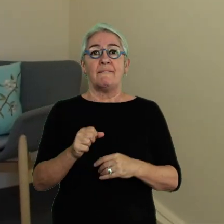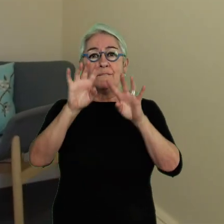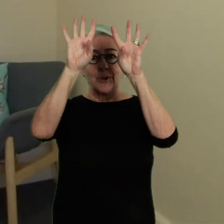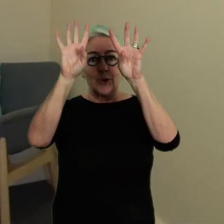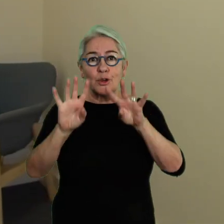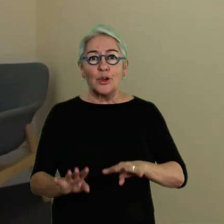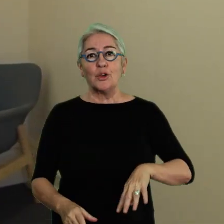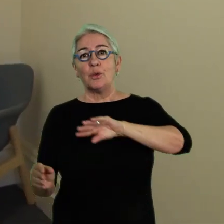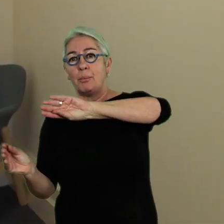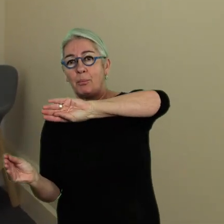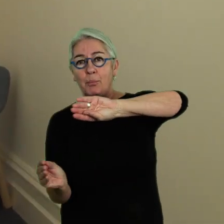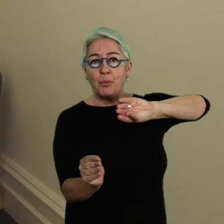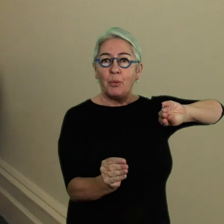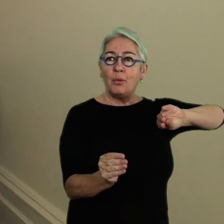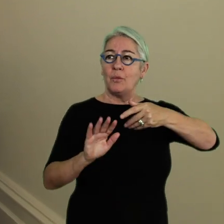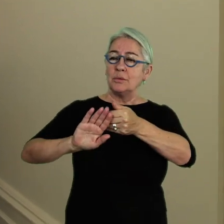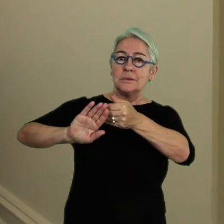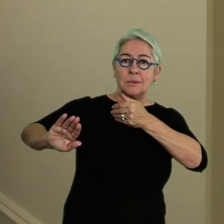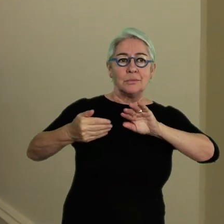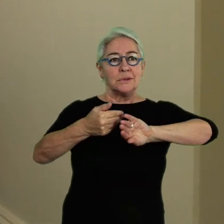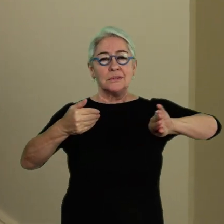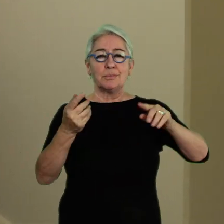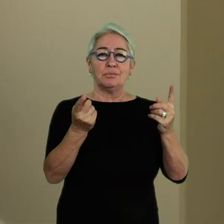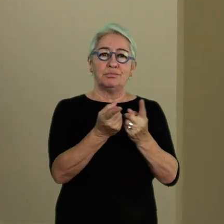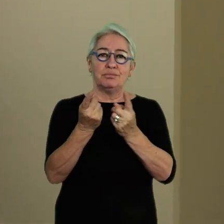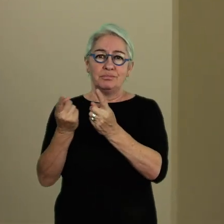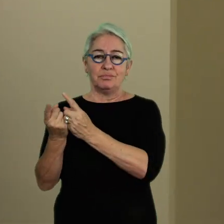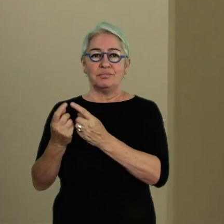which is pulled across to block off part of the house for artist use.